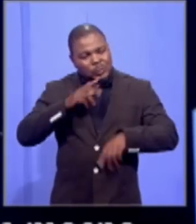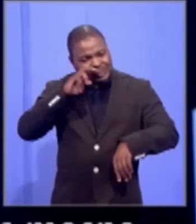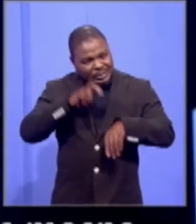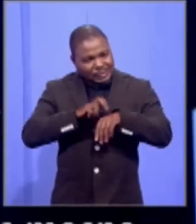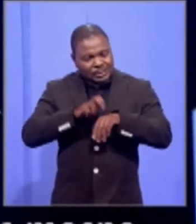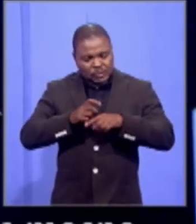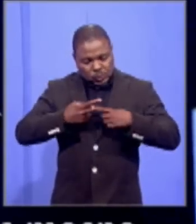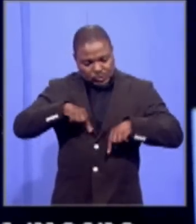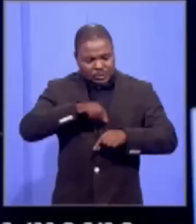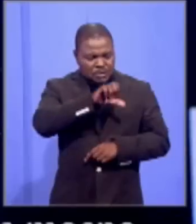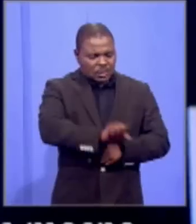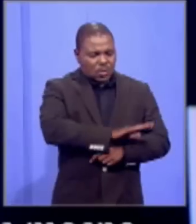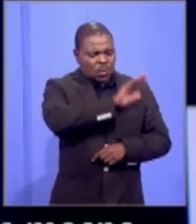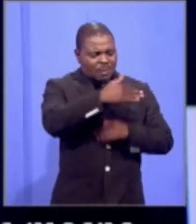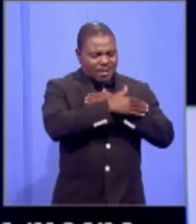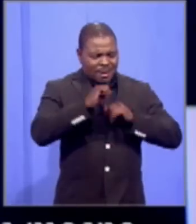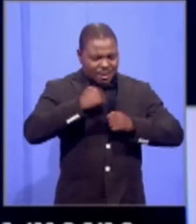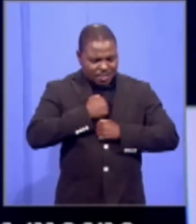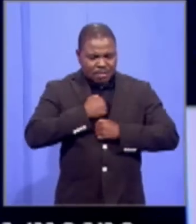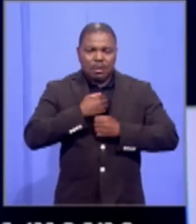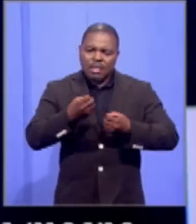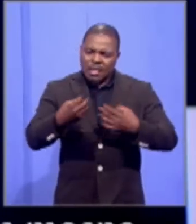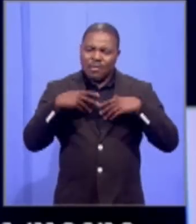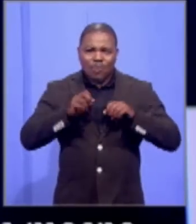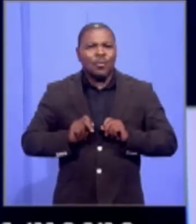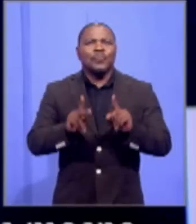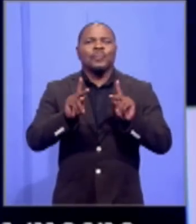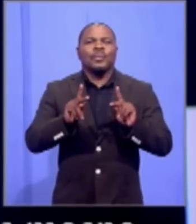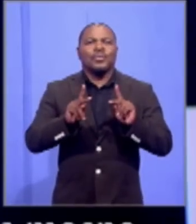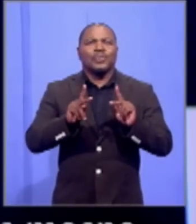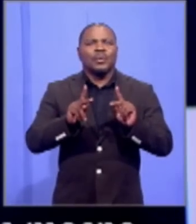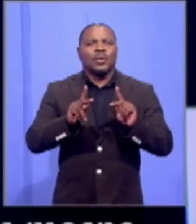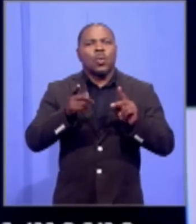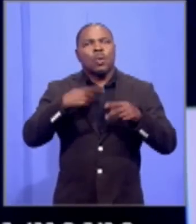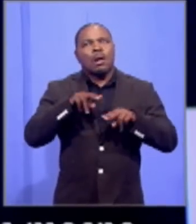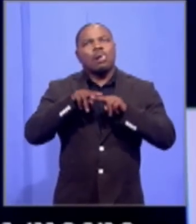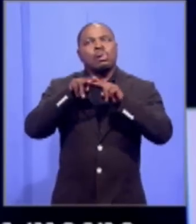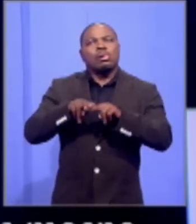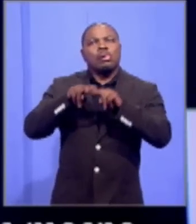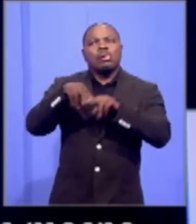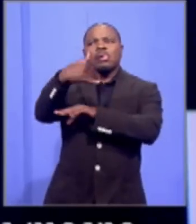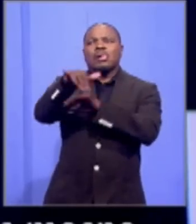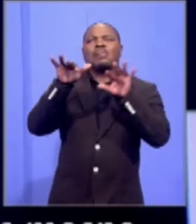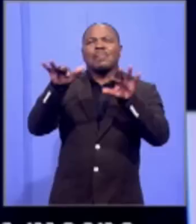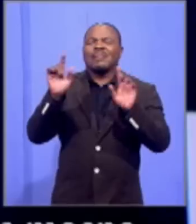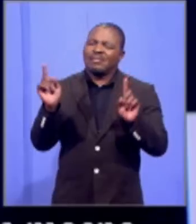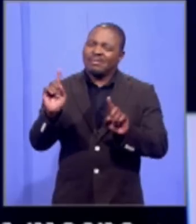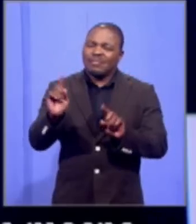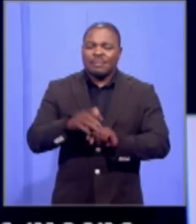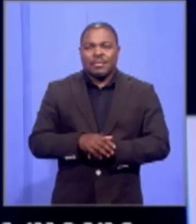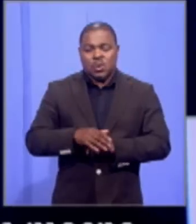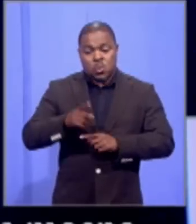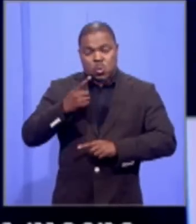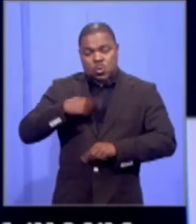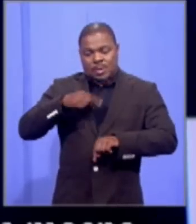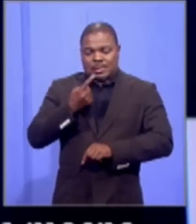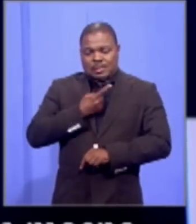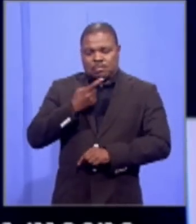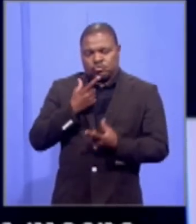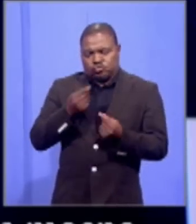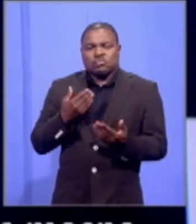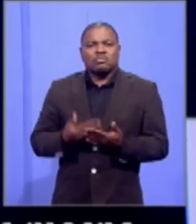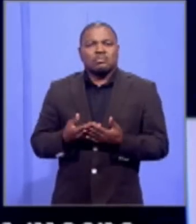ke country ya rona gore e kgone gore fa menyetla gore re se ga dependa mo batho ba ba tswang ka ntle re kgone go le gona re iketsetse ka bo